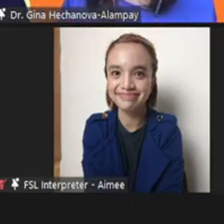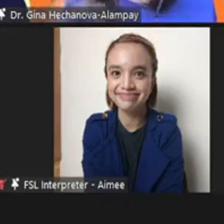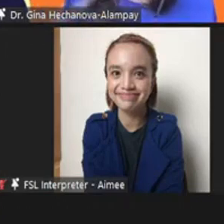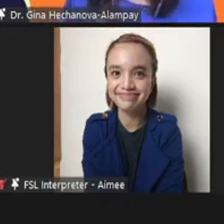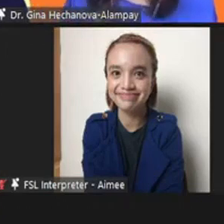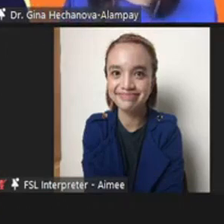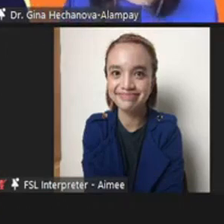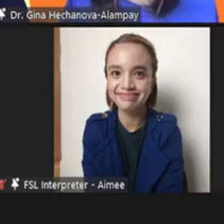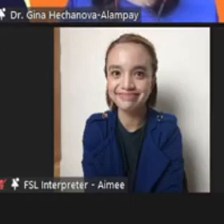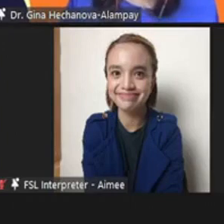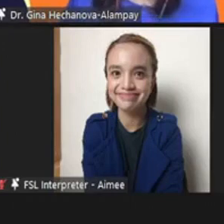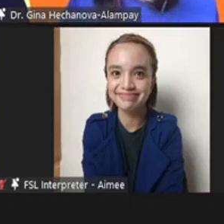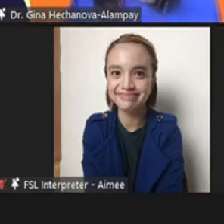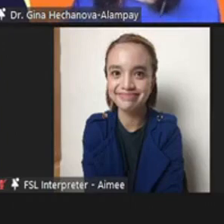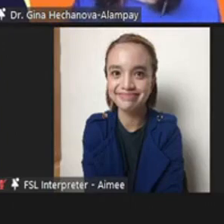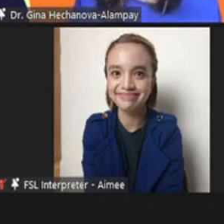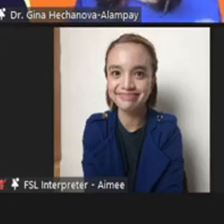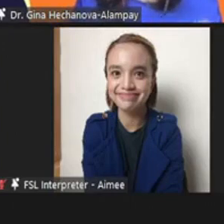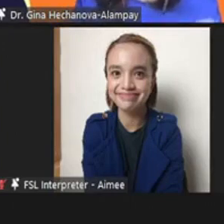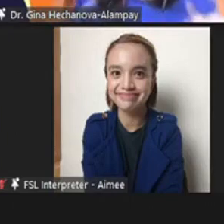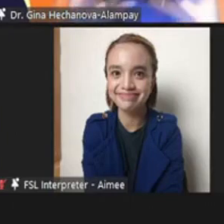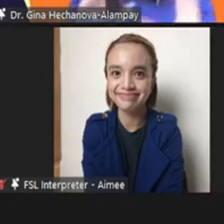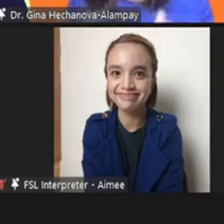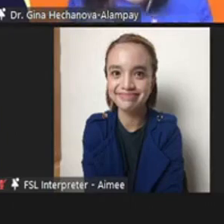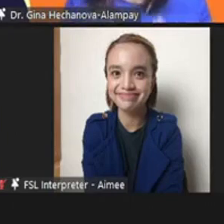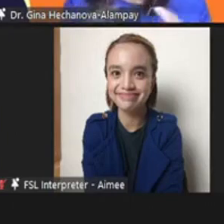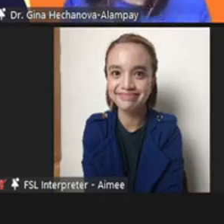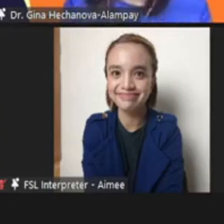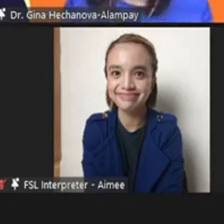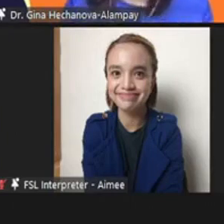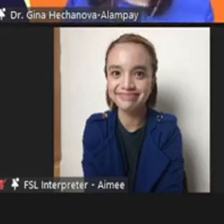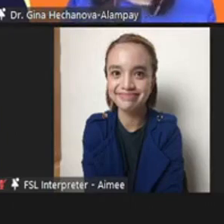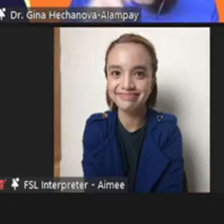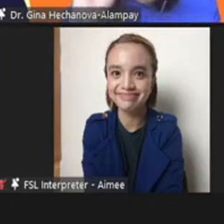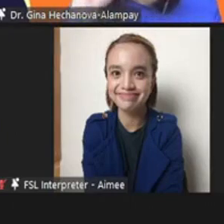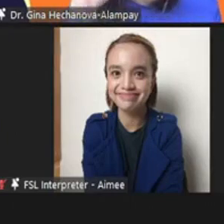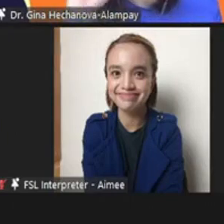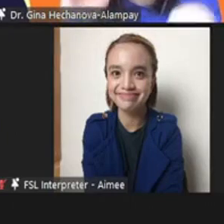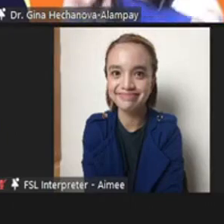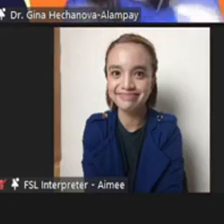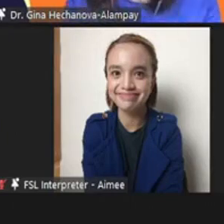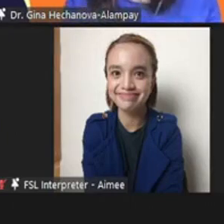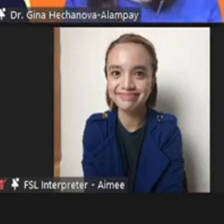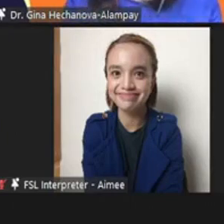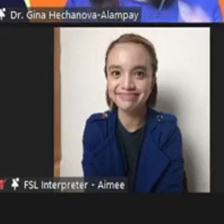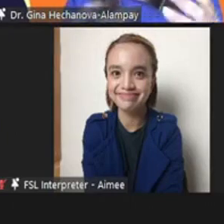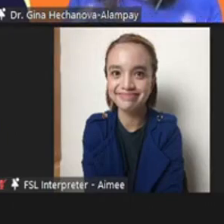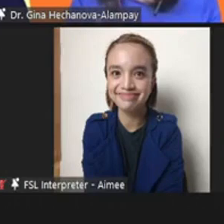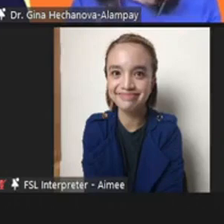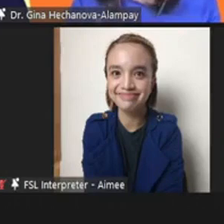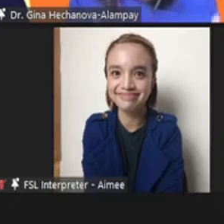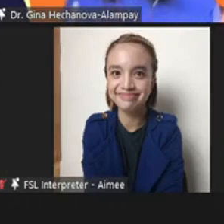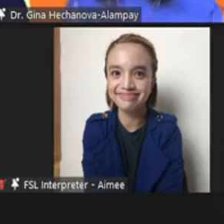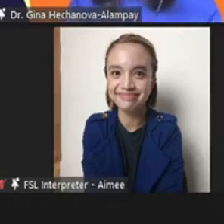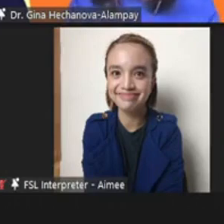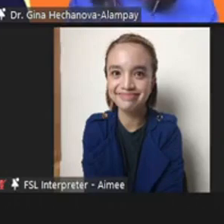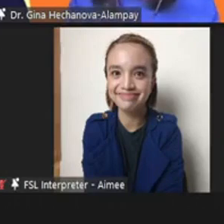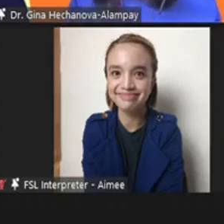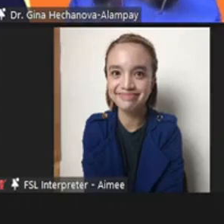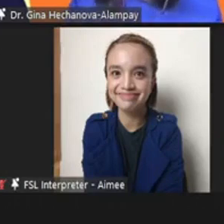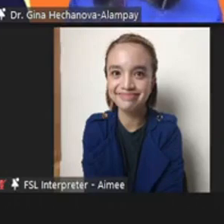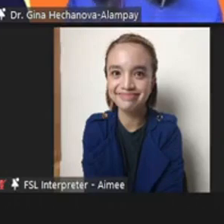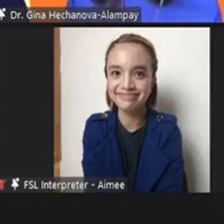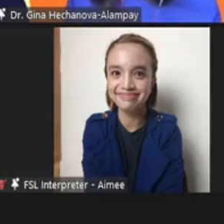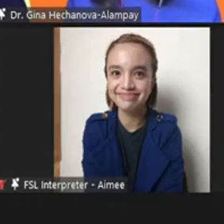Okay? So, it's both. There is a component of resilience that is inherent. So, more personality. Meron mga